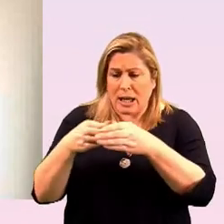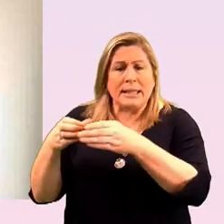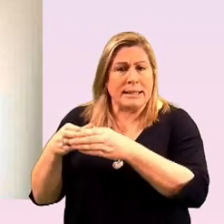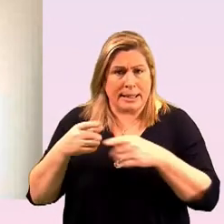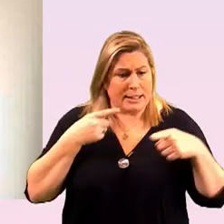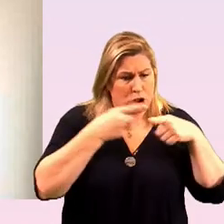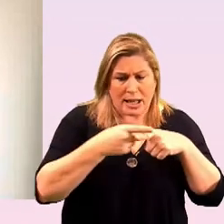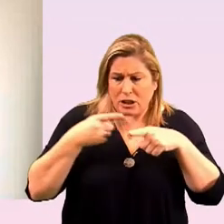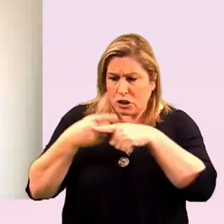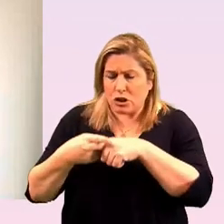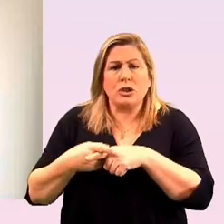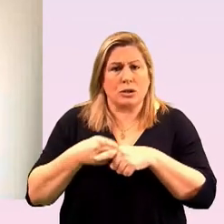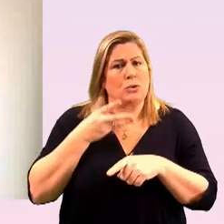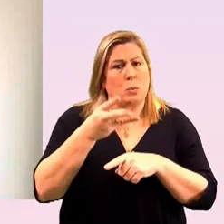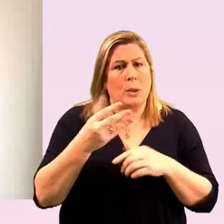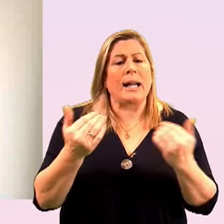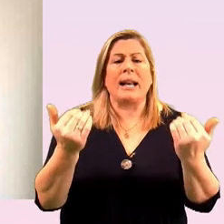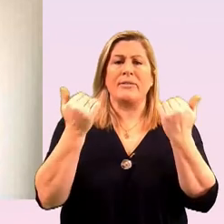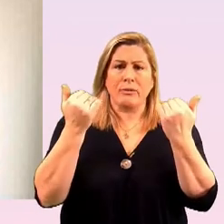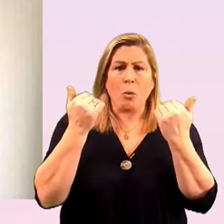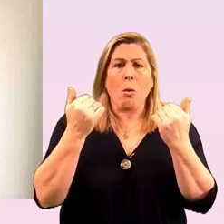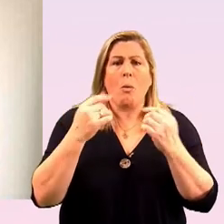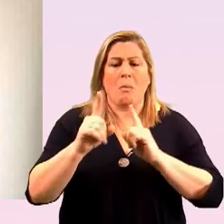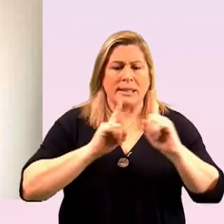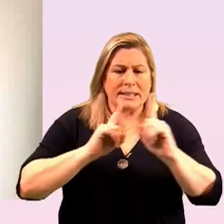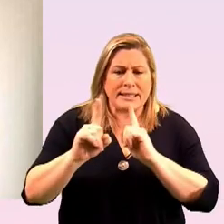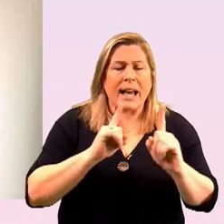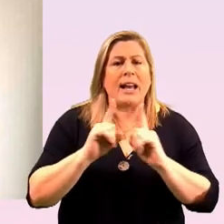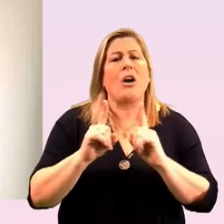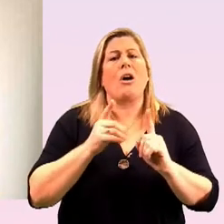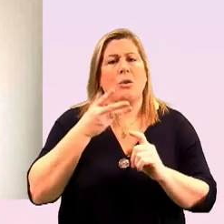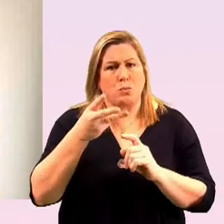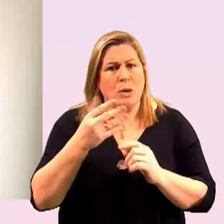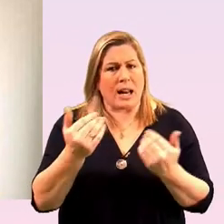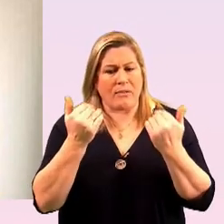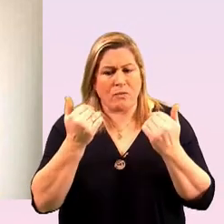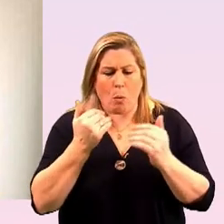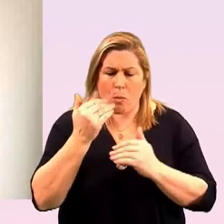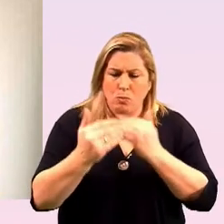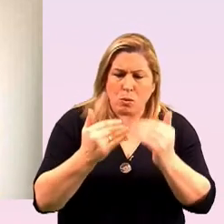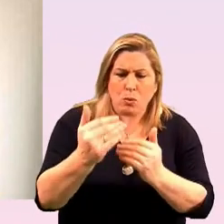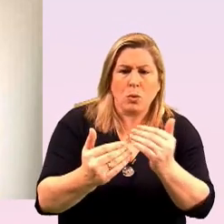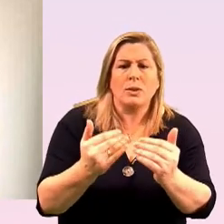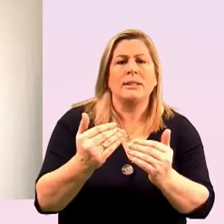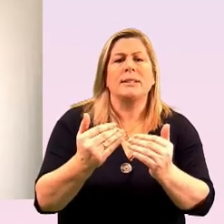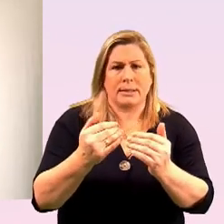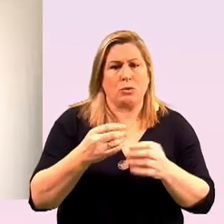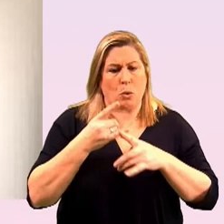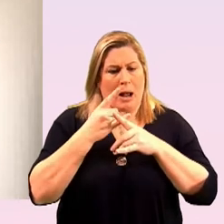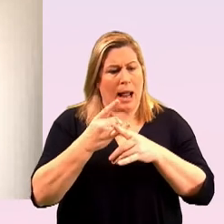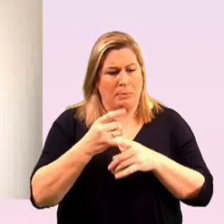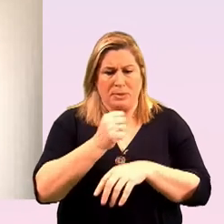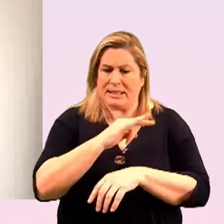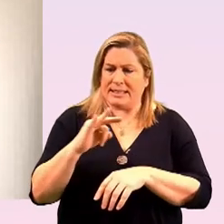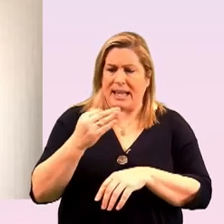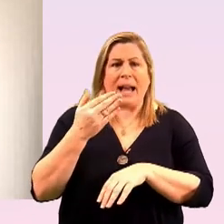Intersectionality informing dialogue, informing the processes that LGBT staff engage in.